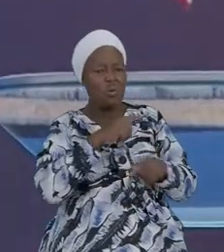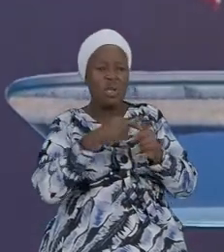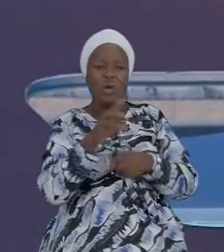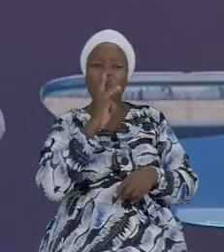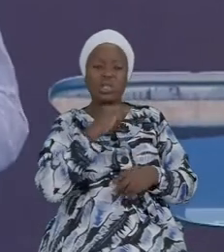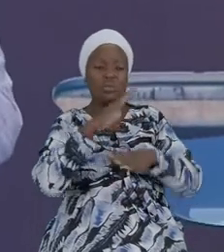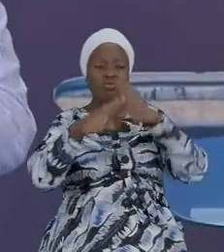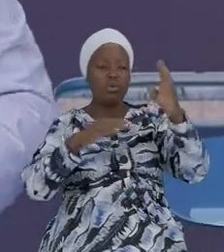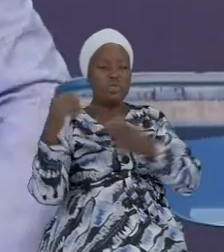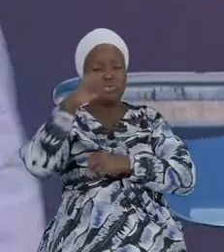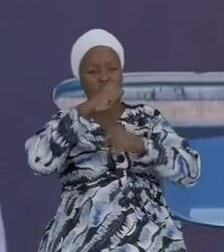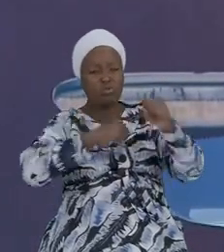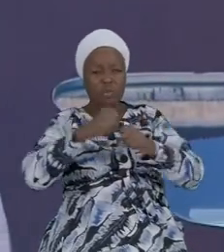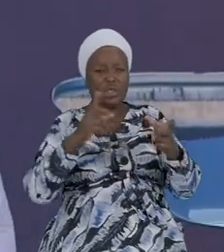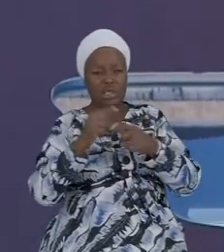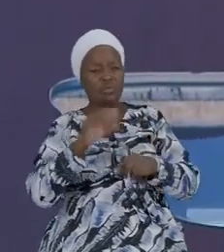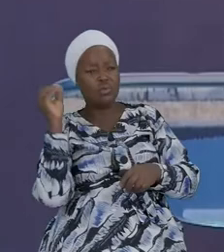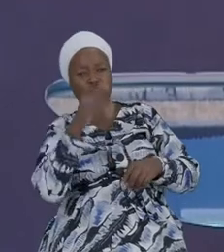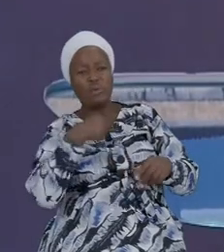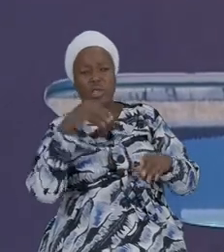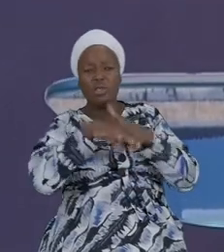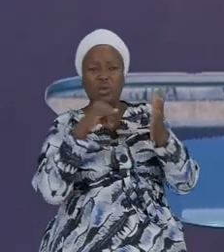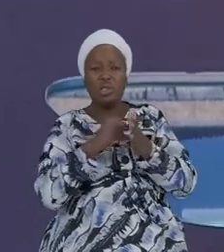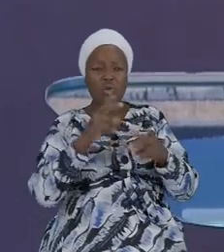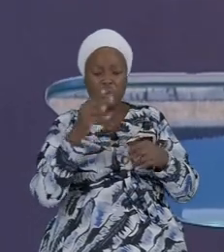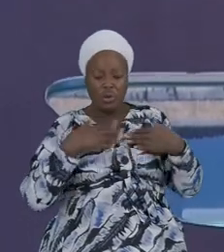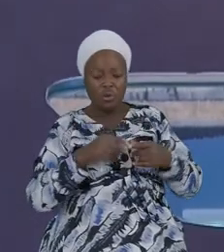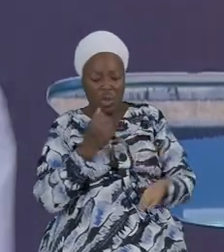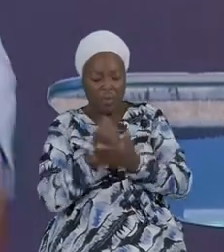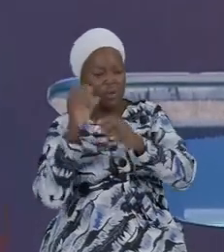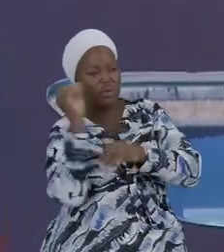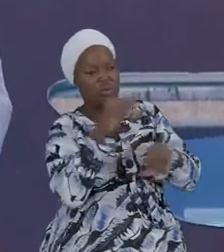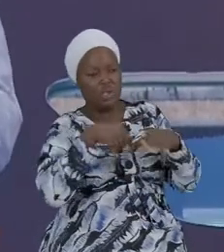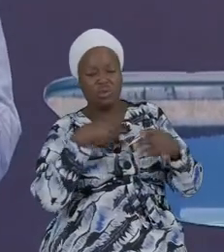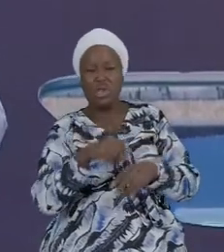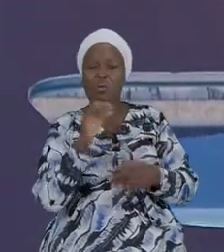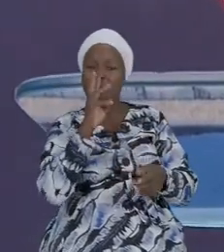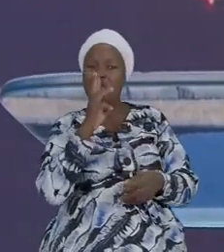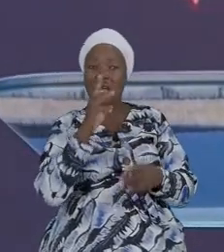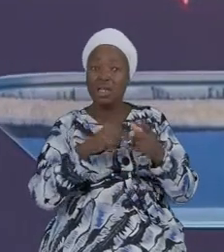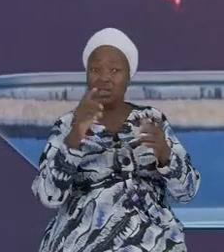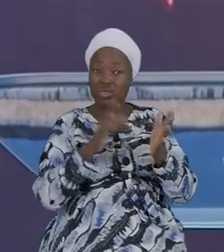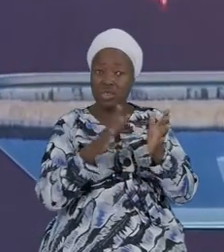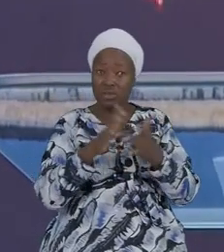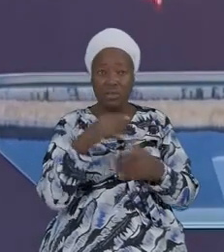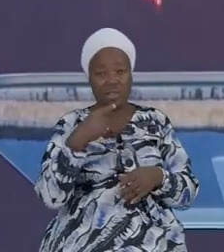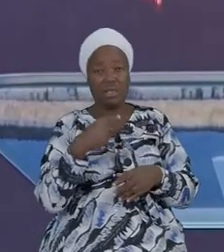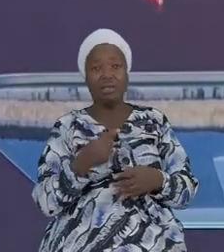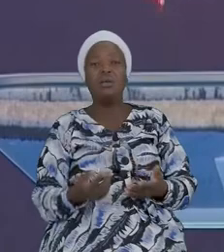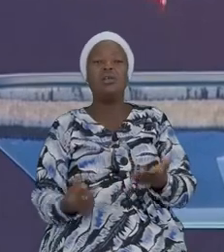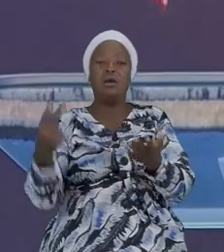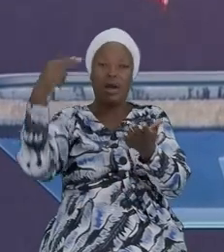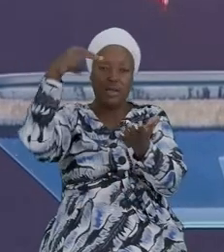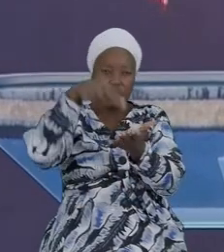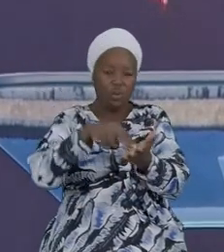is troubled to pick me up and get me into the water. And Jesus said, rise